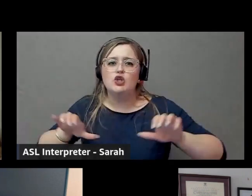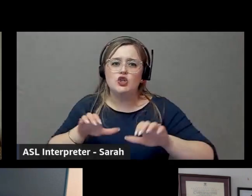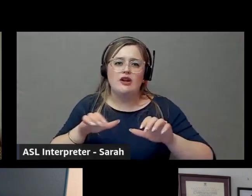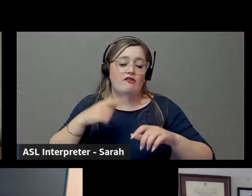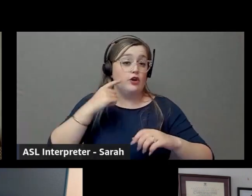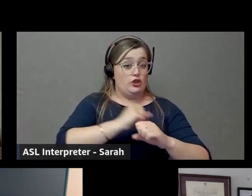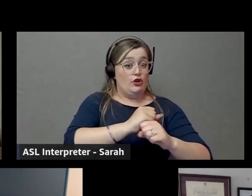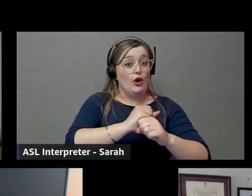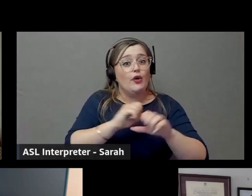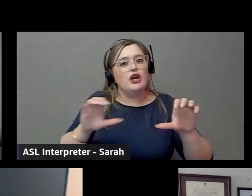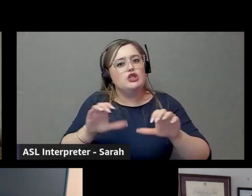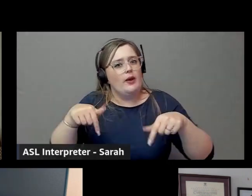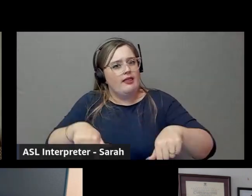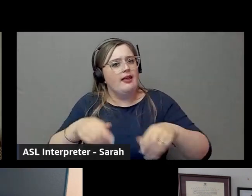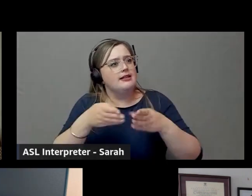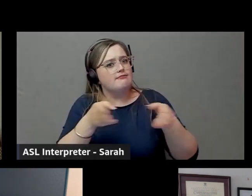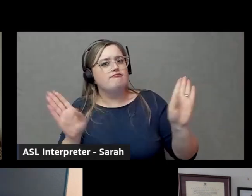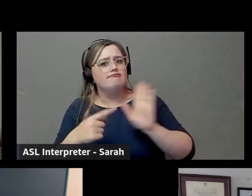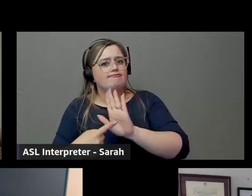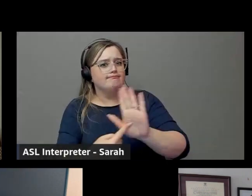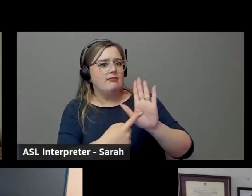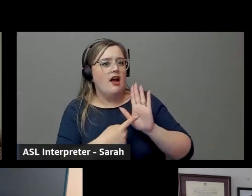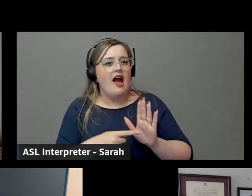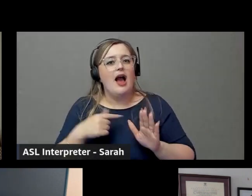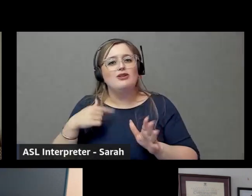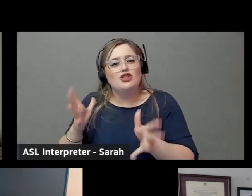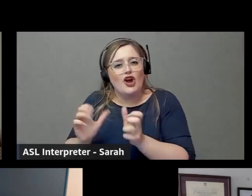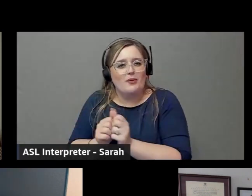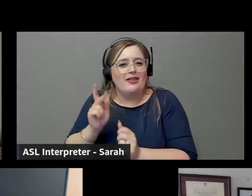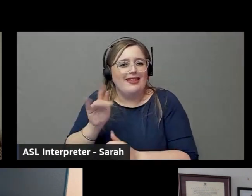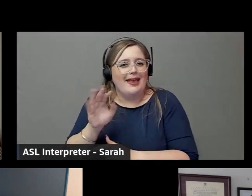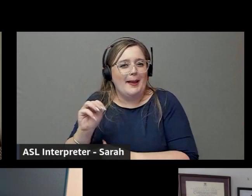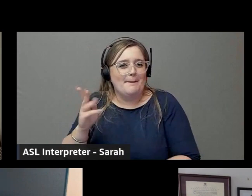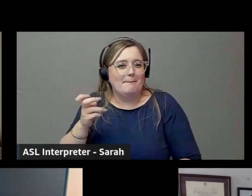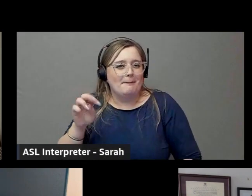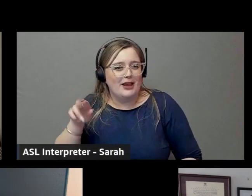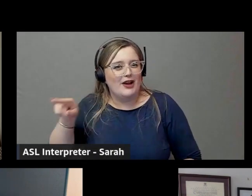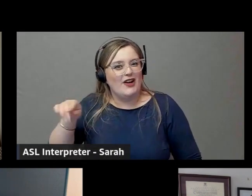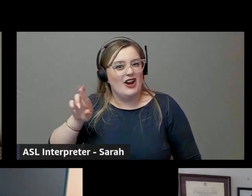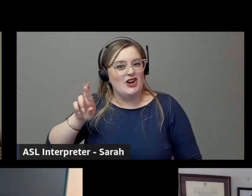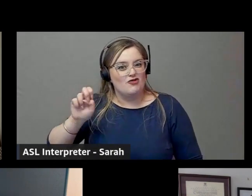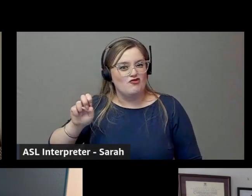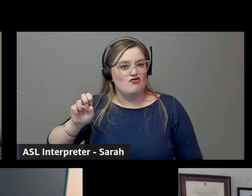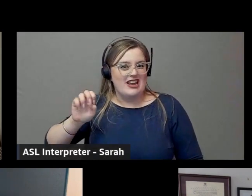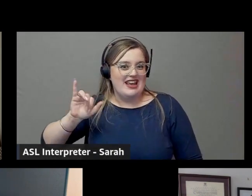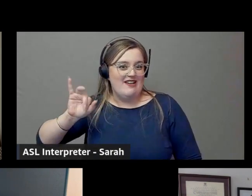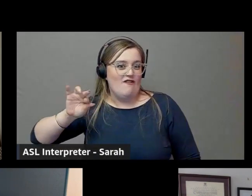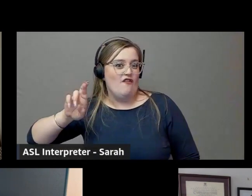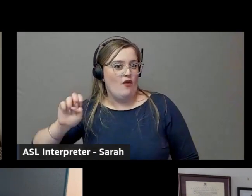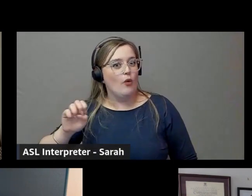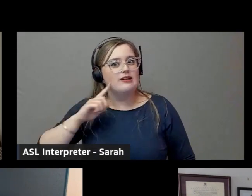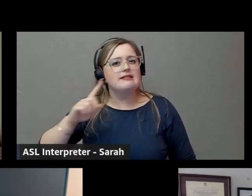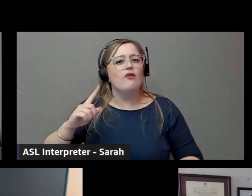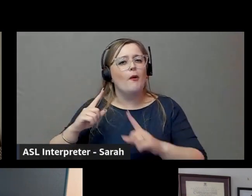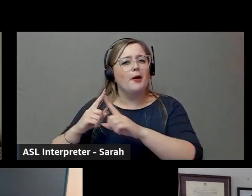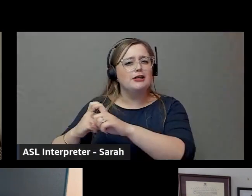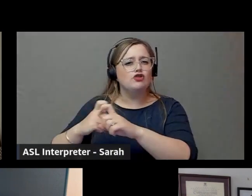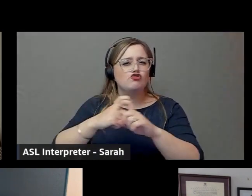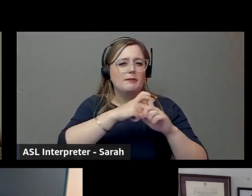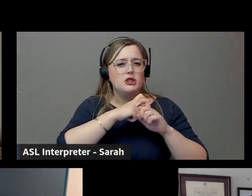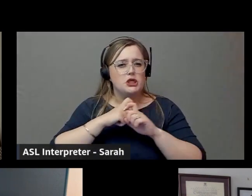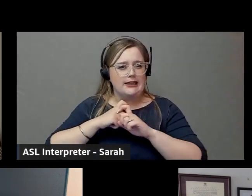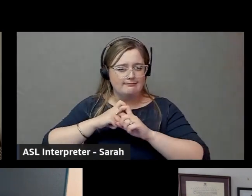was talking with Ken Beer at Reinforce on this very show about encryption algorithms and, moving